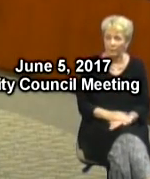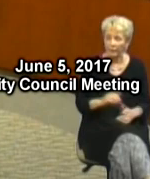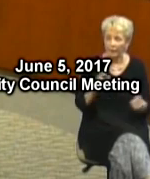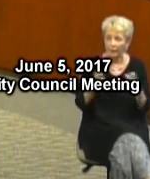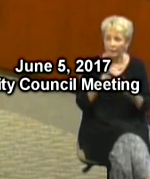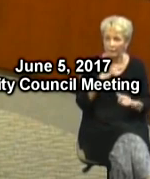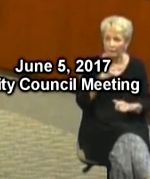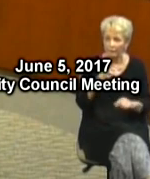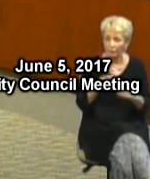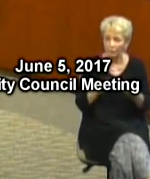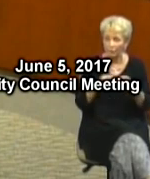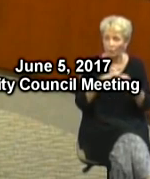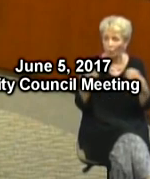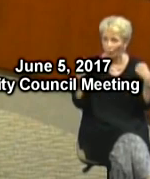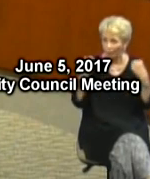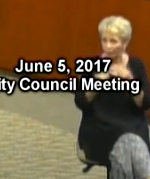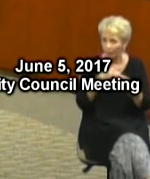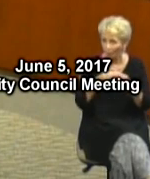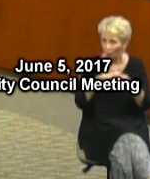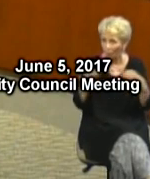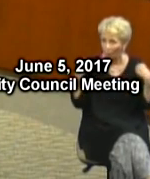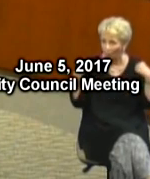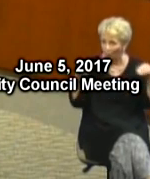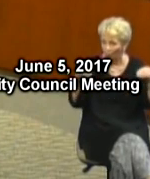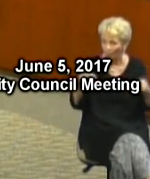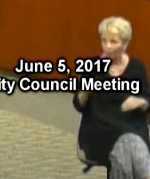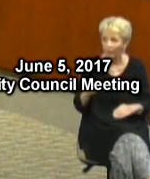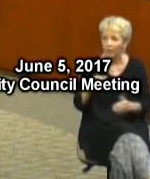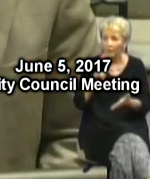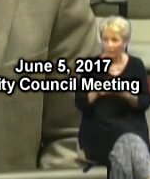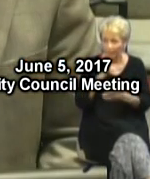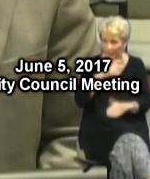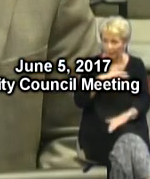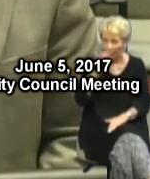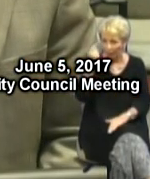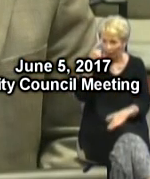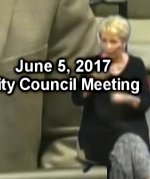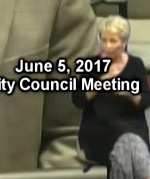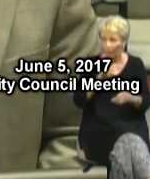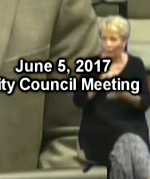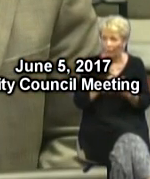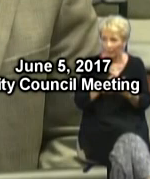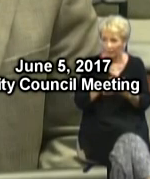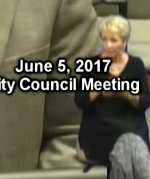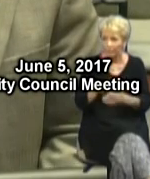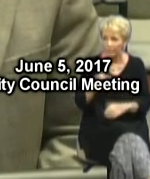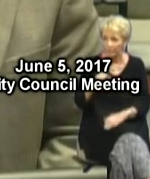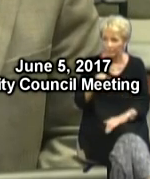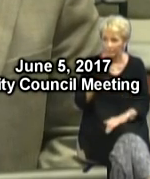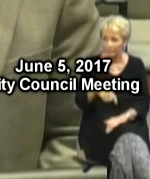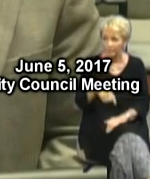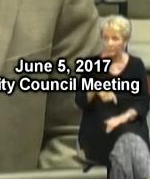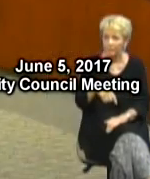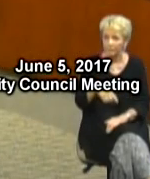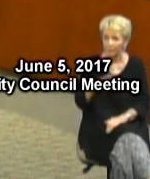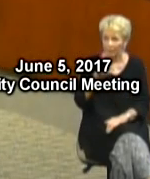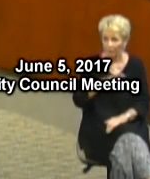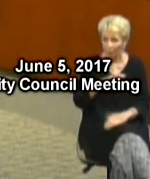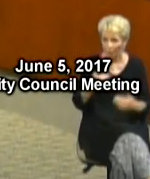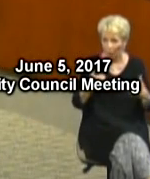makes it more marketable, is that correct? That is my understanding from the testimony at the Planning and Zoning Commission. Well, if I owned